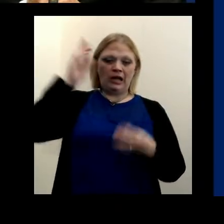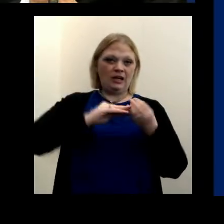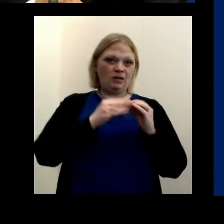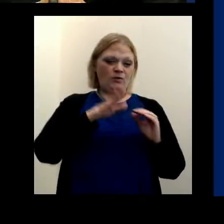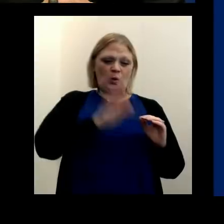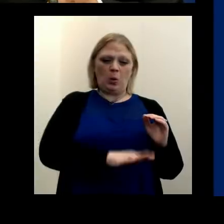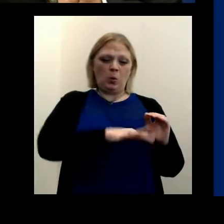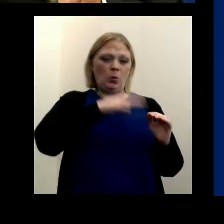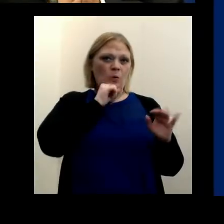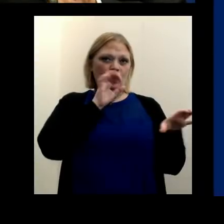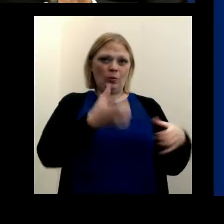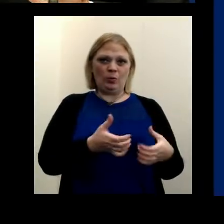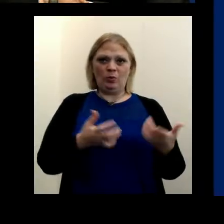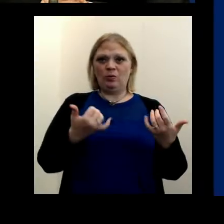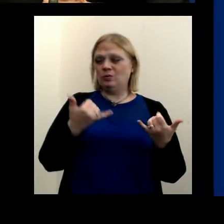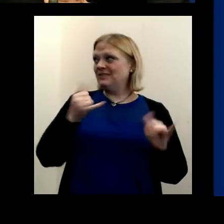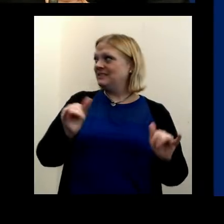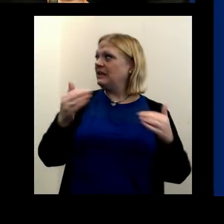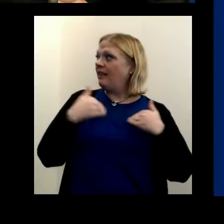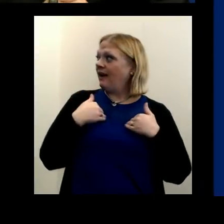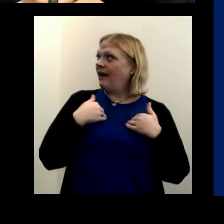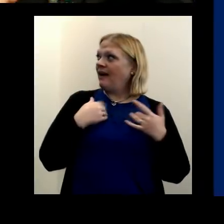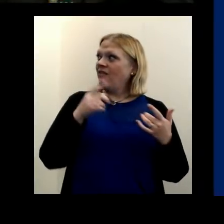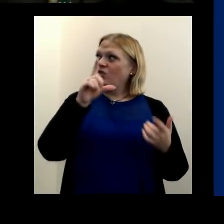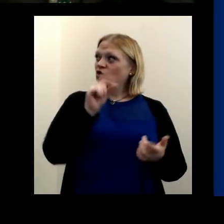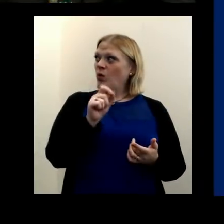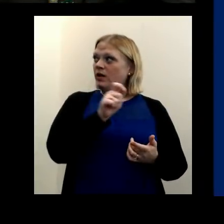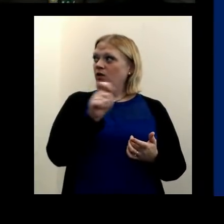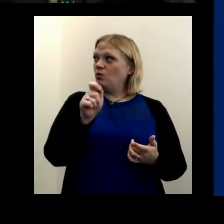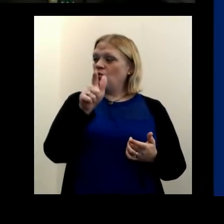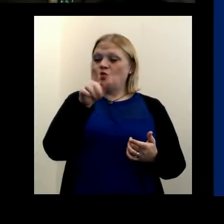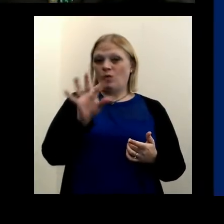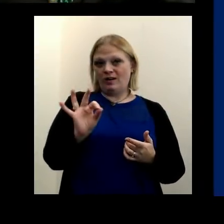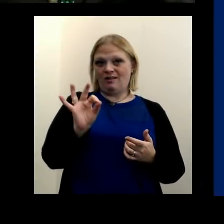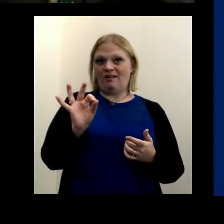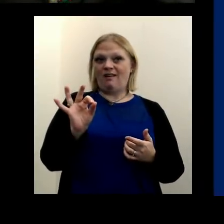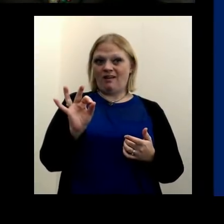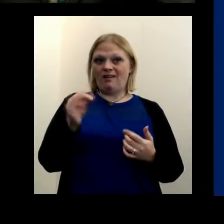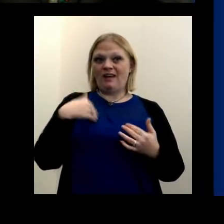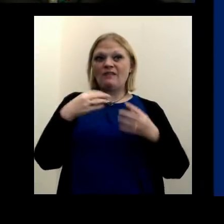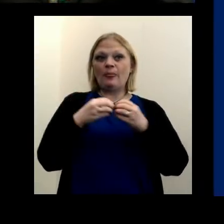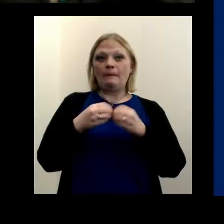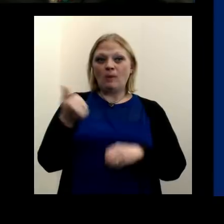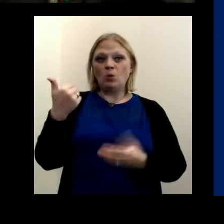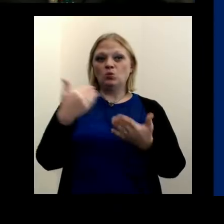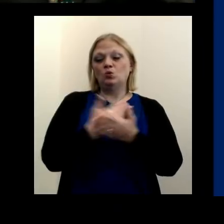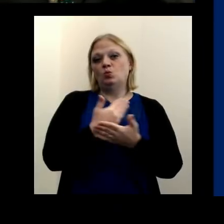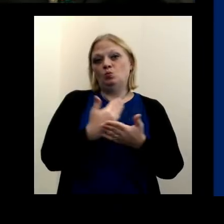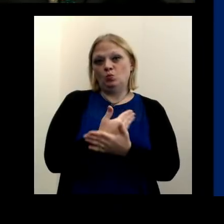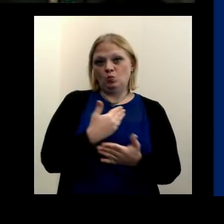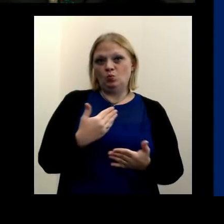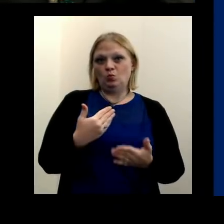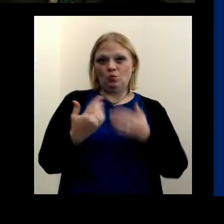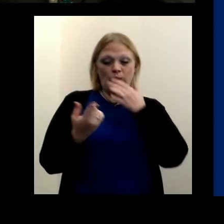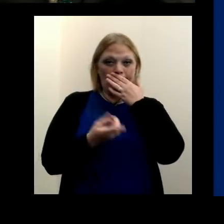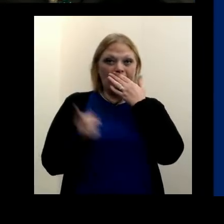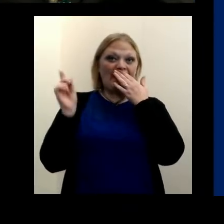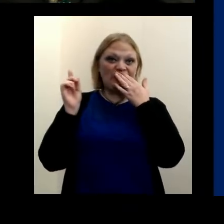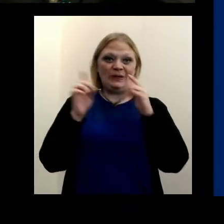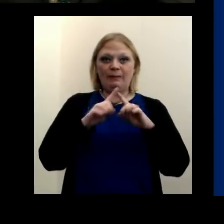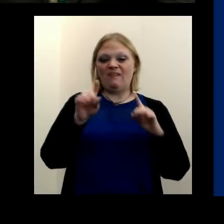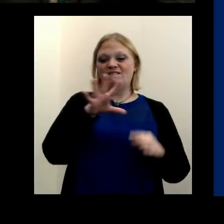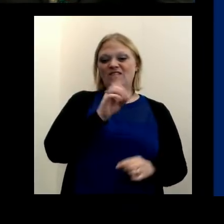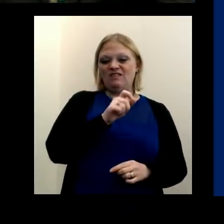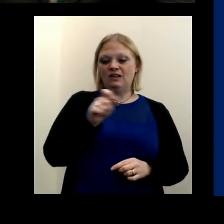categories. We still have the 20 to 29-year-old age category having had the most new cases last week, but the 50